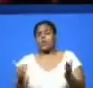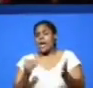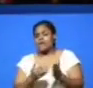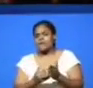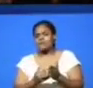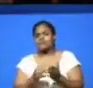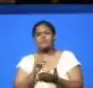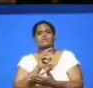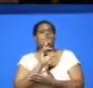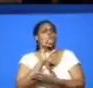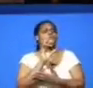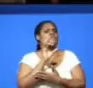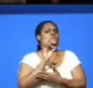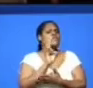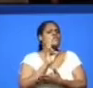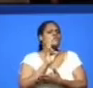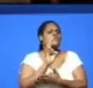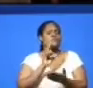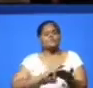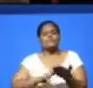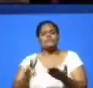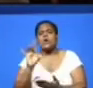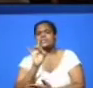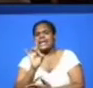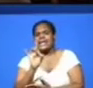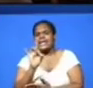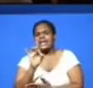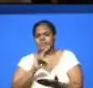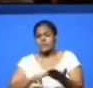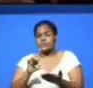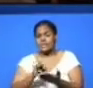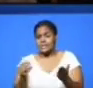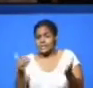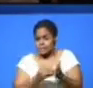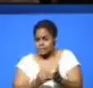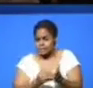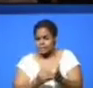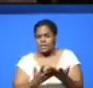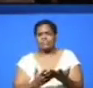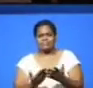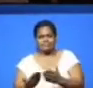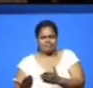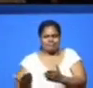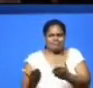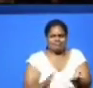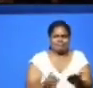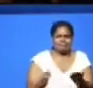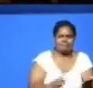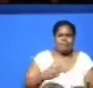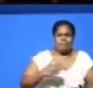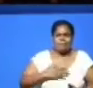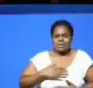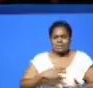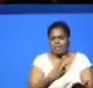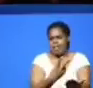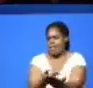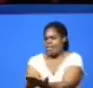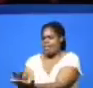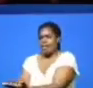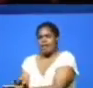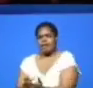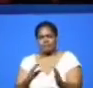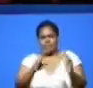And their dead bodies shall lie in the street of the great city,